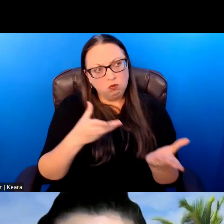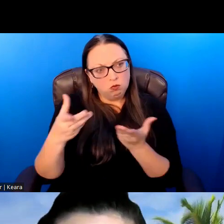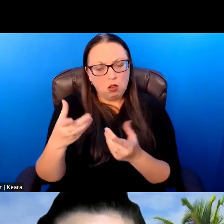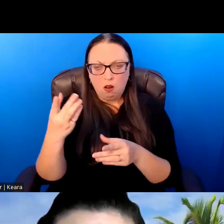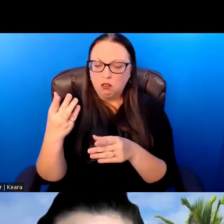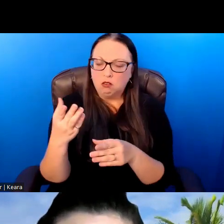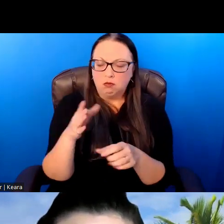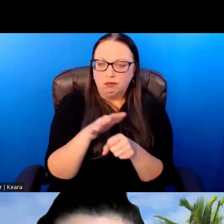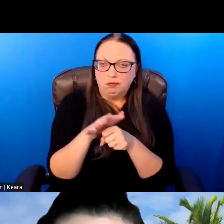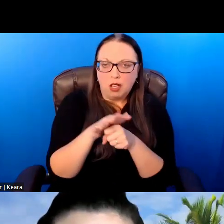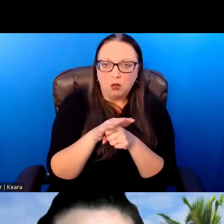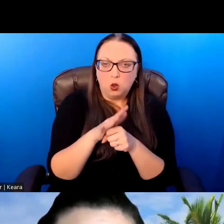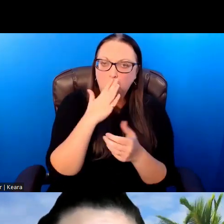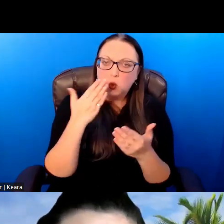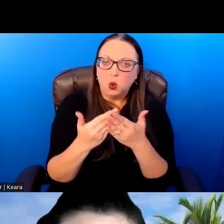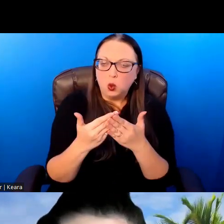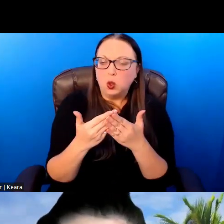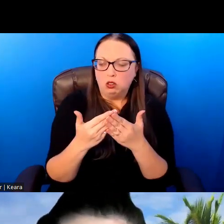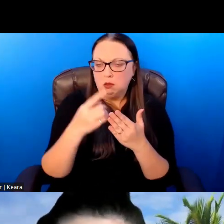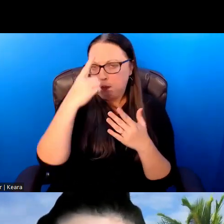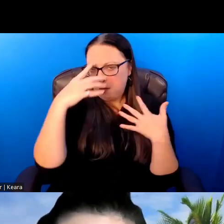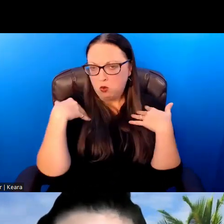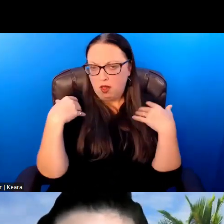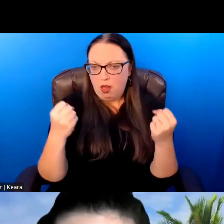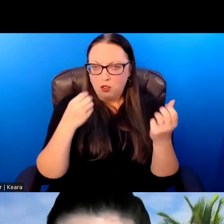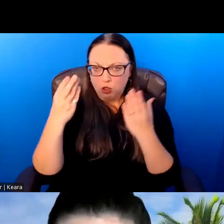health services and resources for all of their youth.